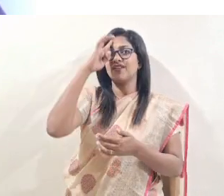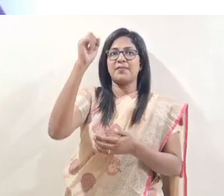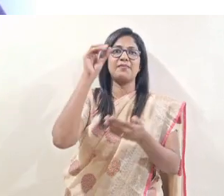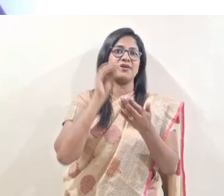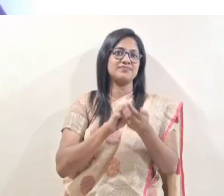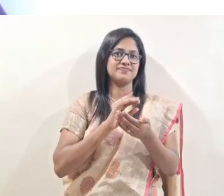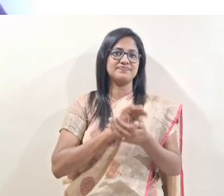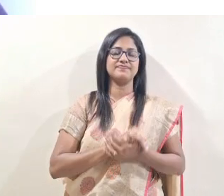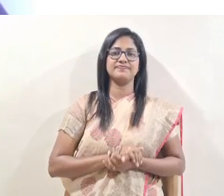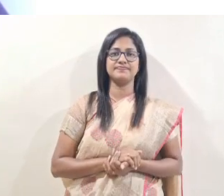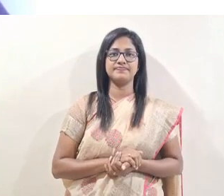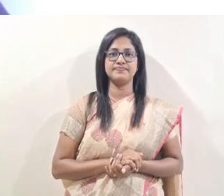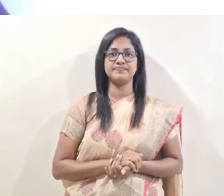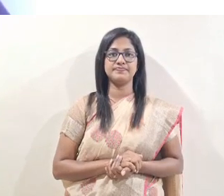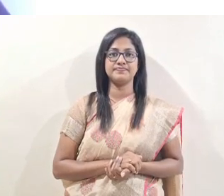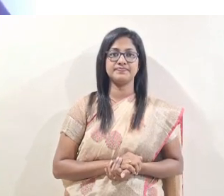mind.